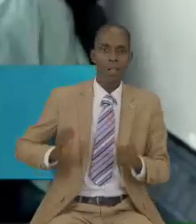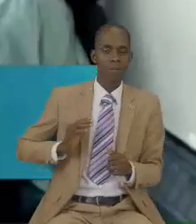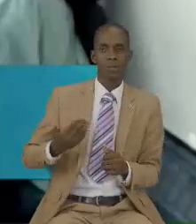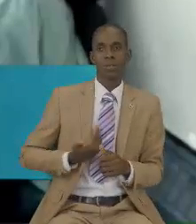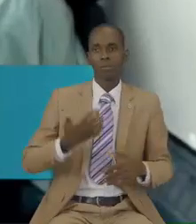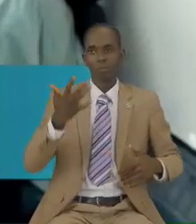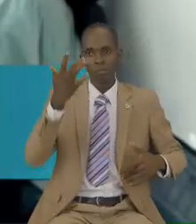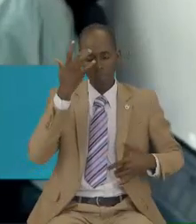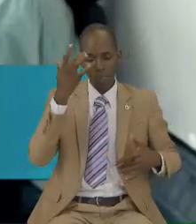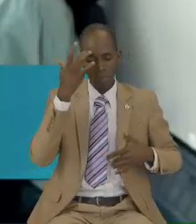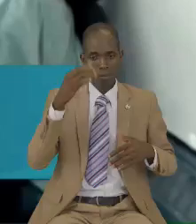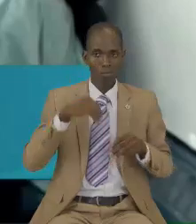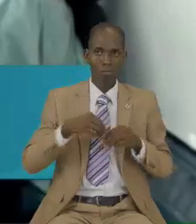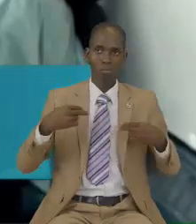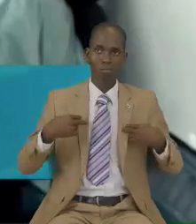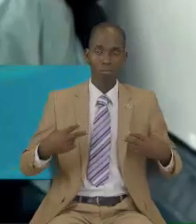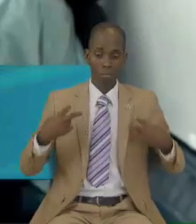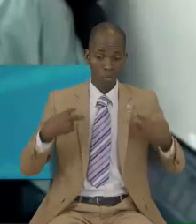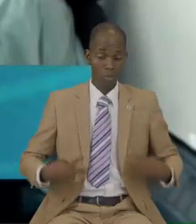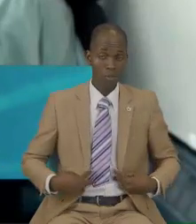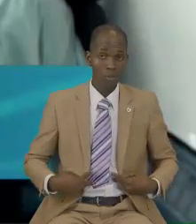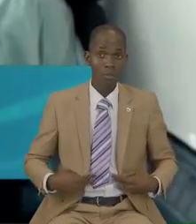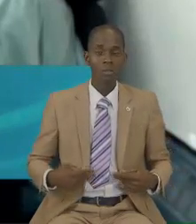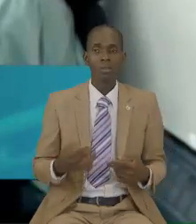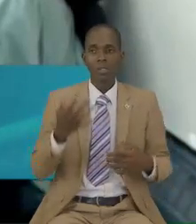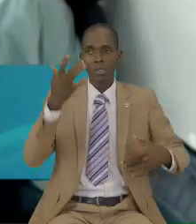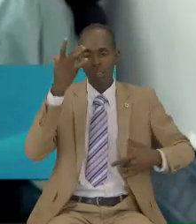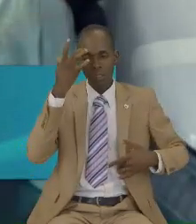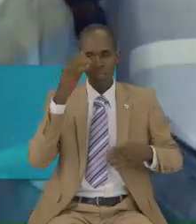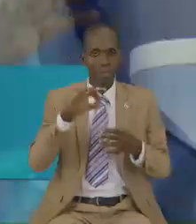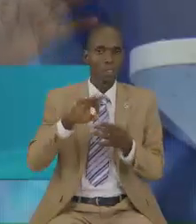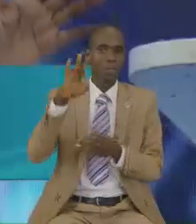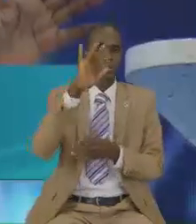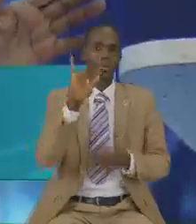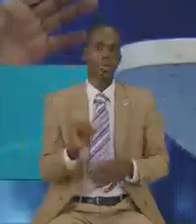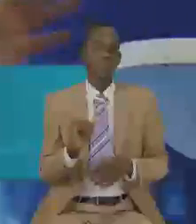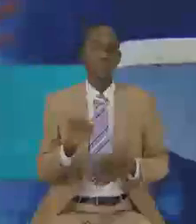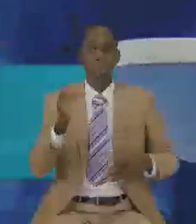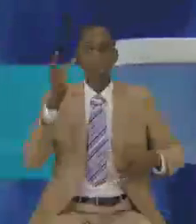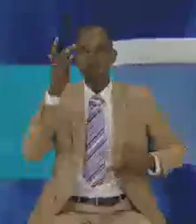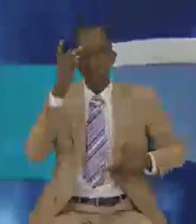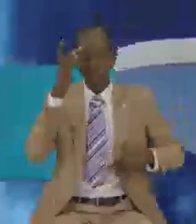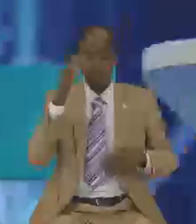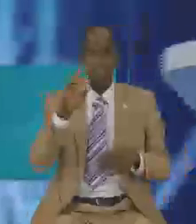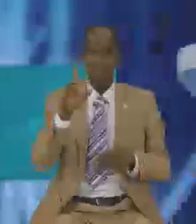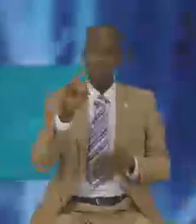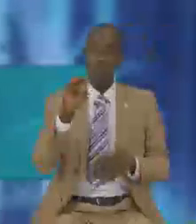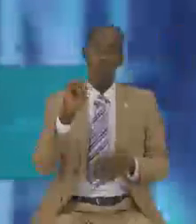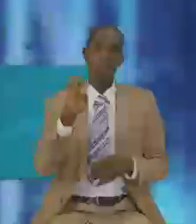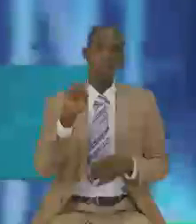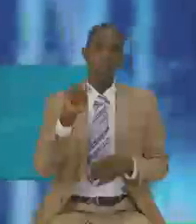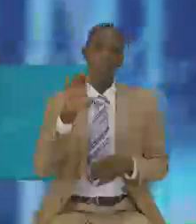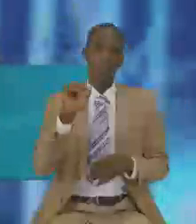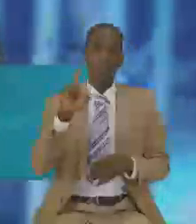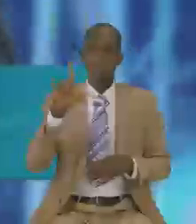sick physically, sick spiritually, sick domestically, sick in